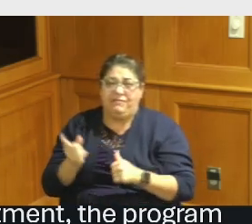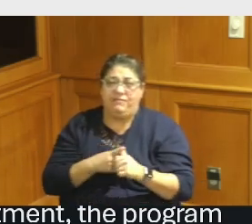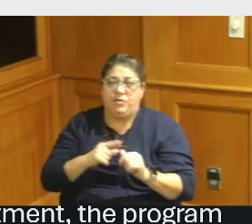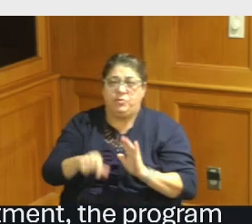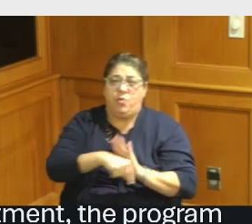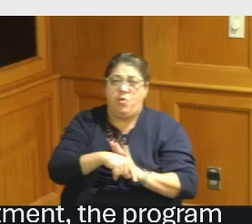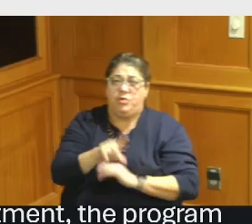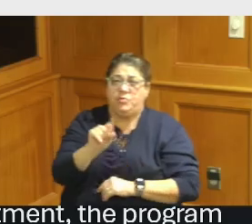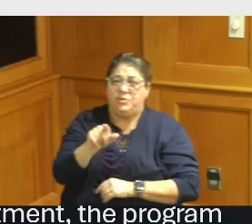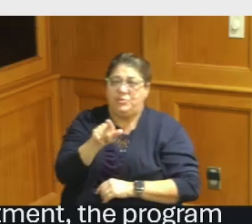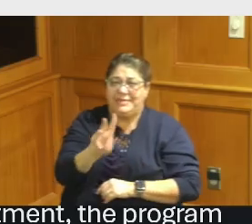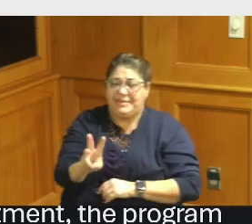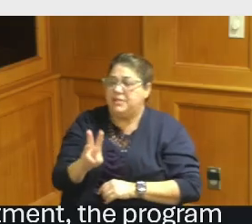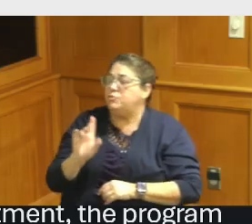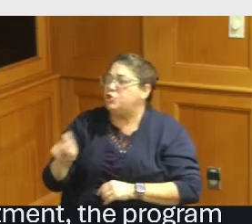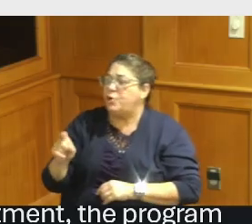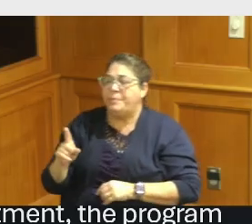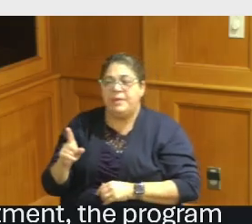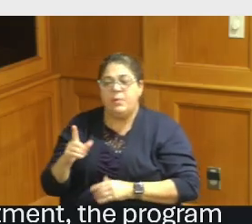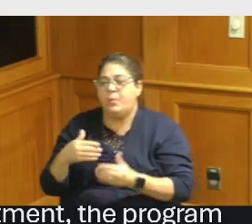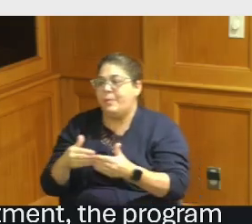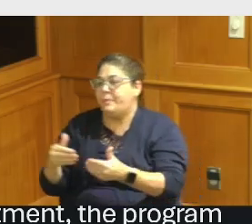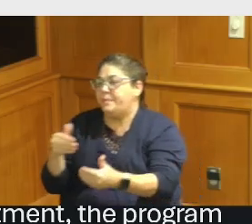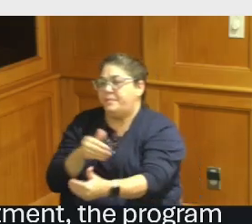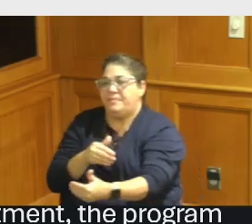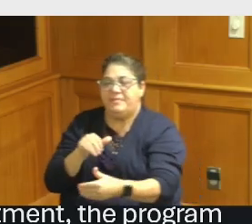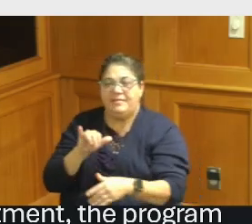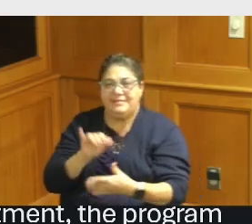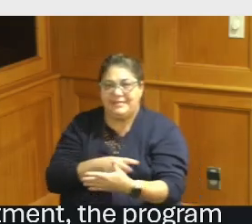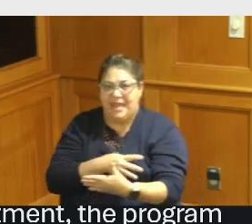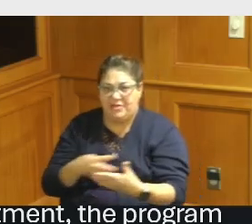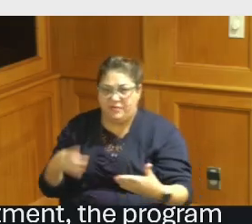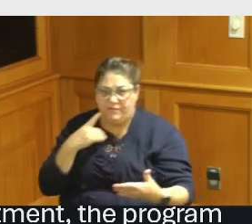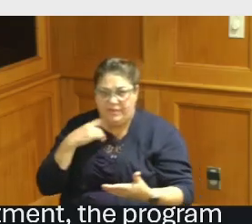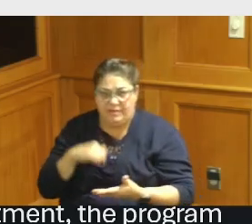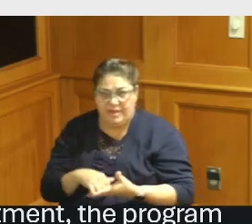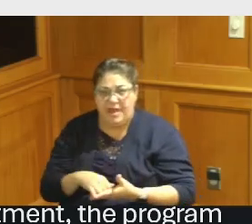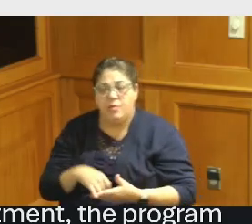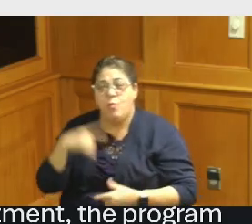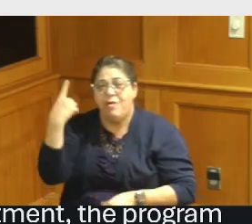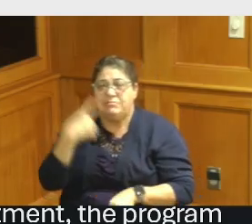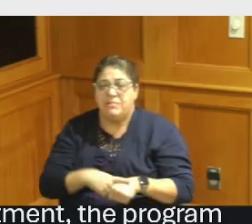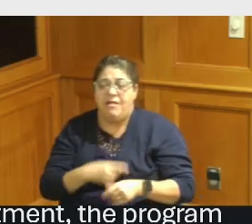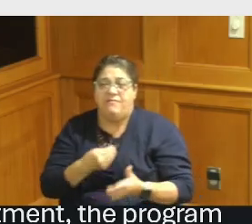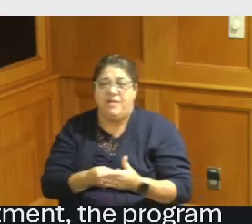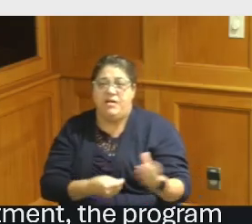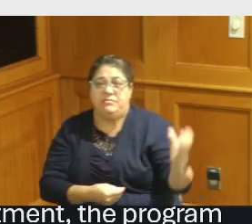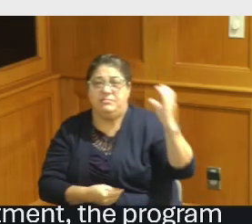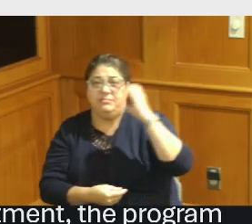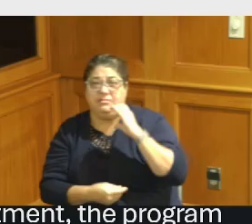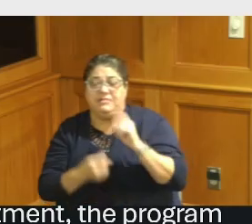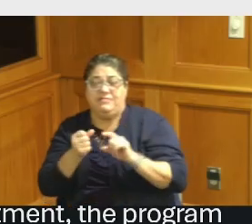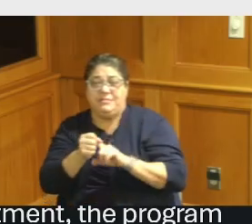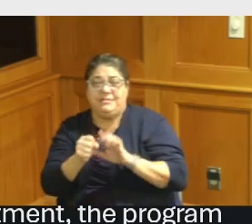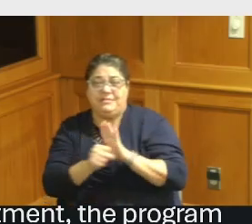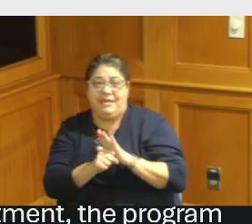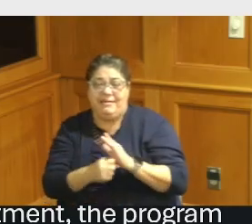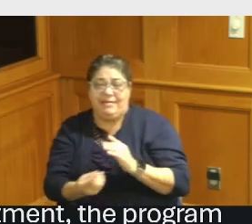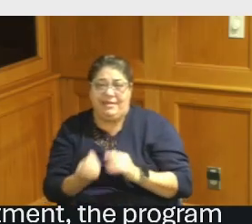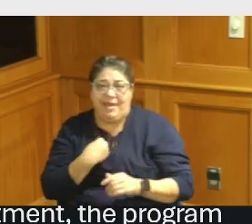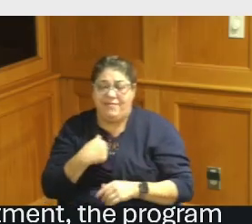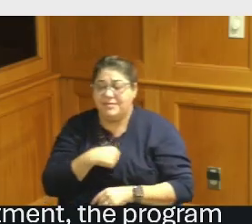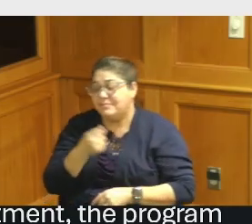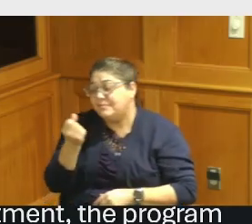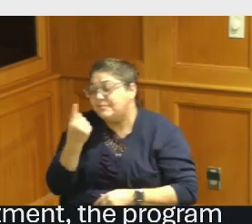of 2026. We should be well in that time frame. Again, this is one-time funds, and we do just want to note that in